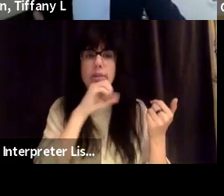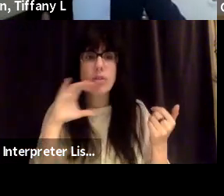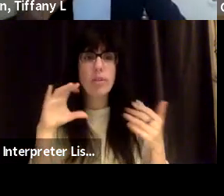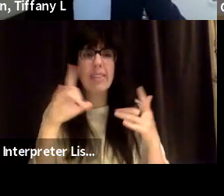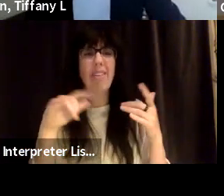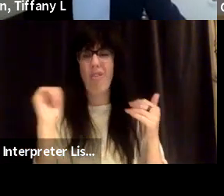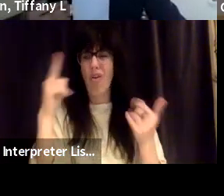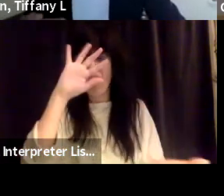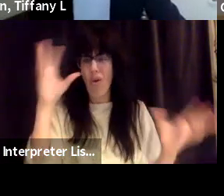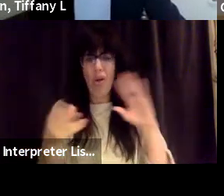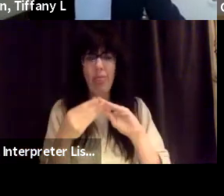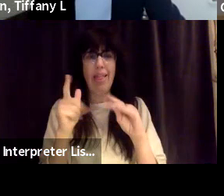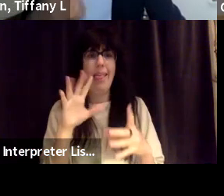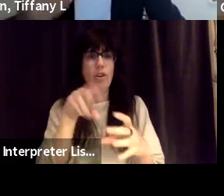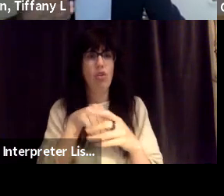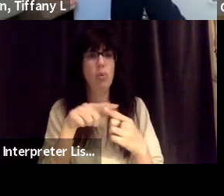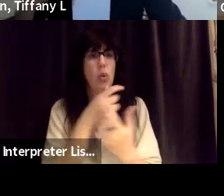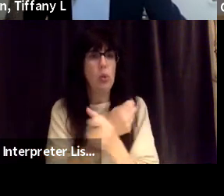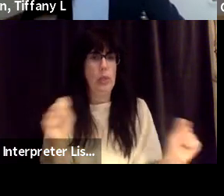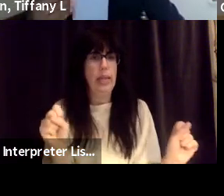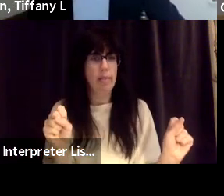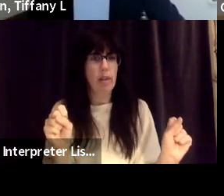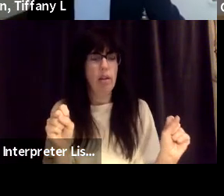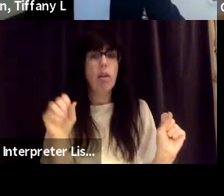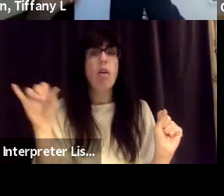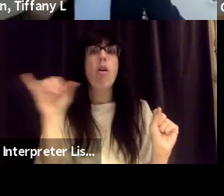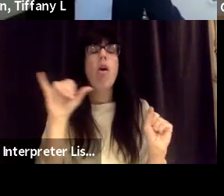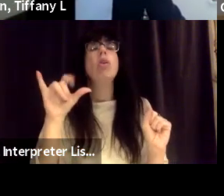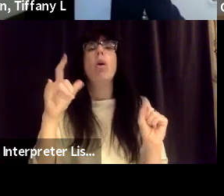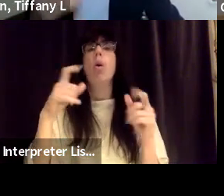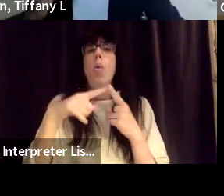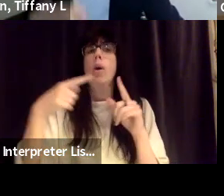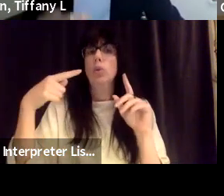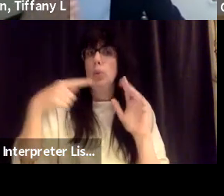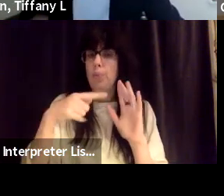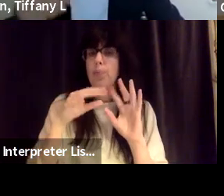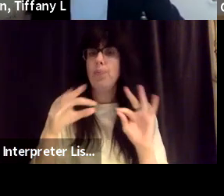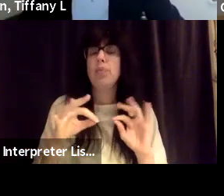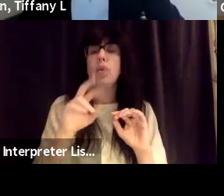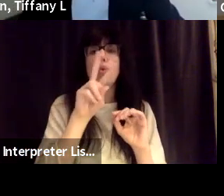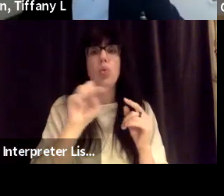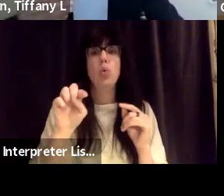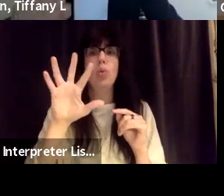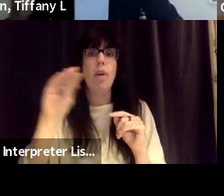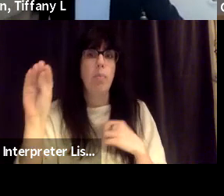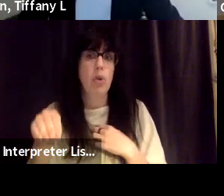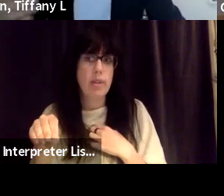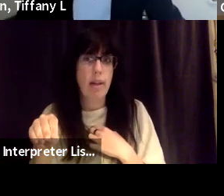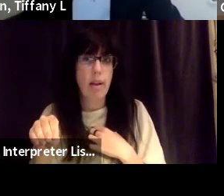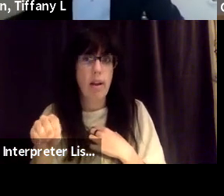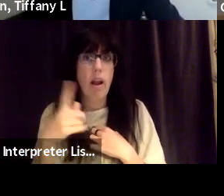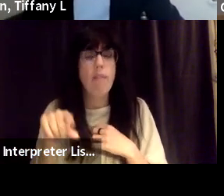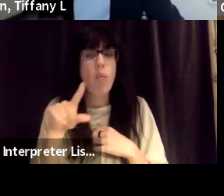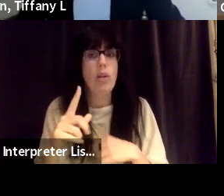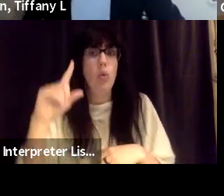that contribute to safety in our communities, and pointing out the fact that actually only 2-5% of what you think the